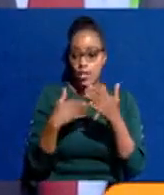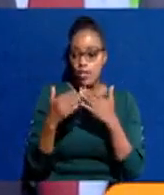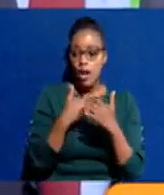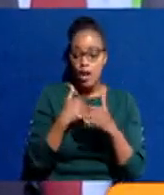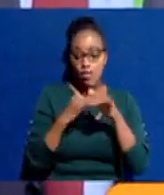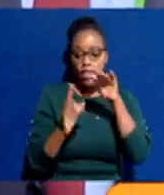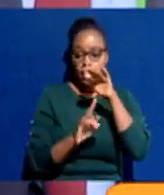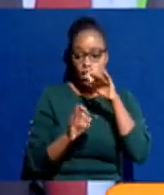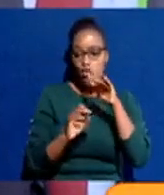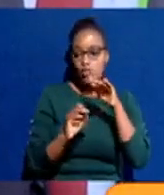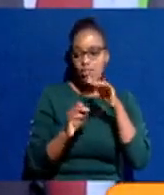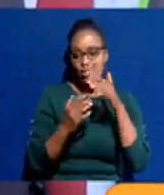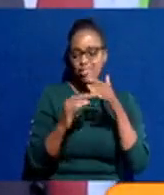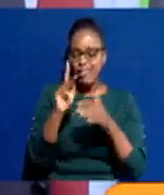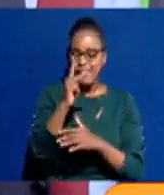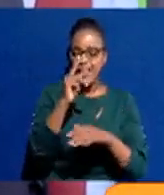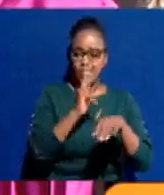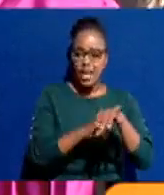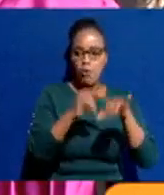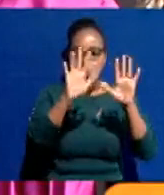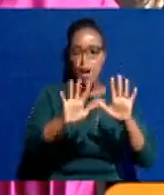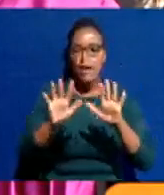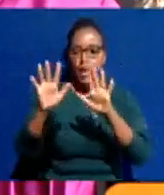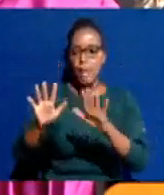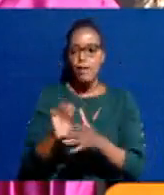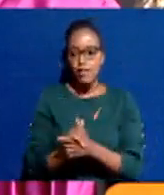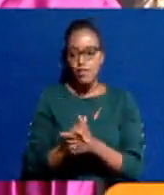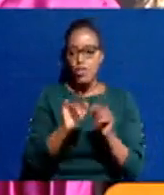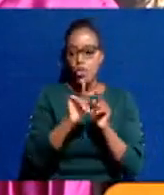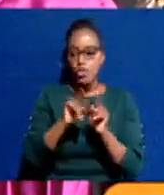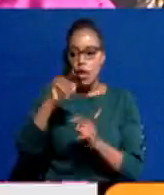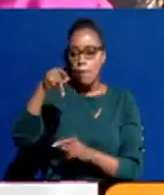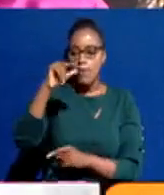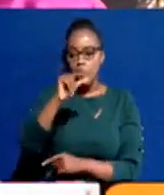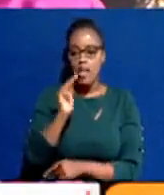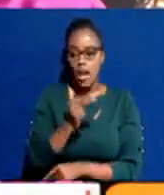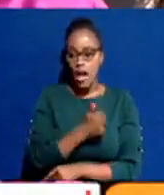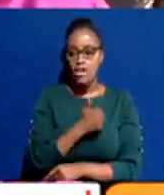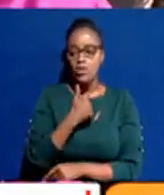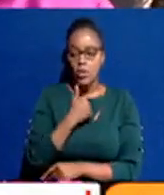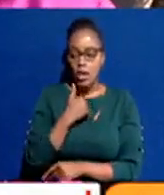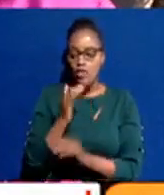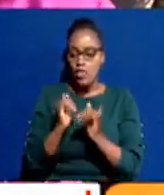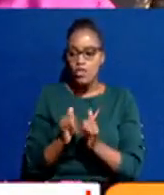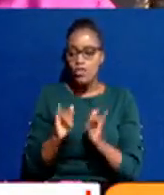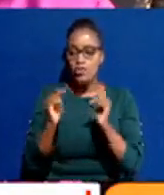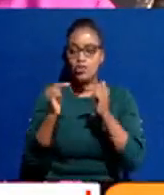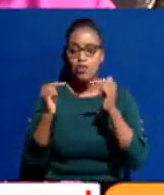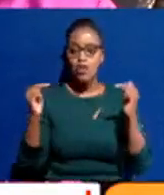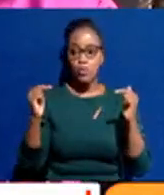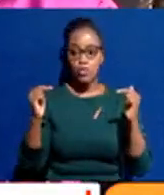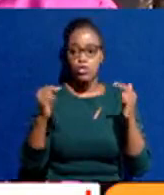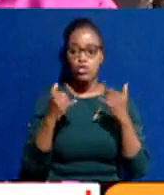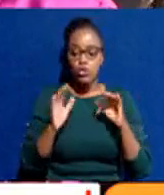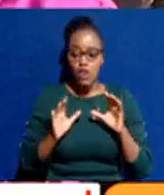of Kenya when we went around the country campaigning. As a PG also, we resist the attempts by the opposition